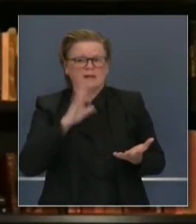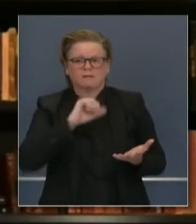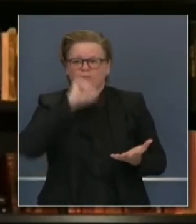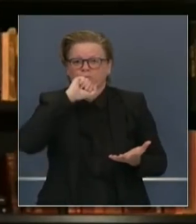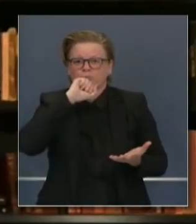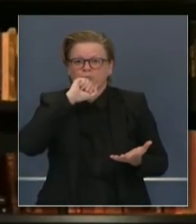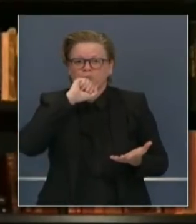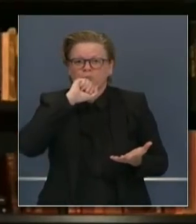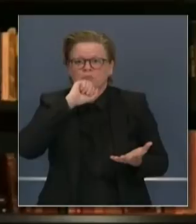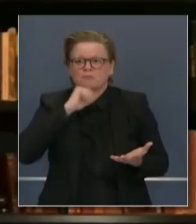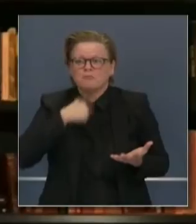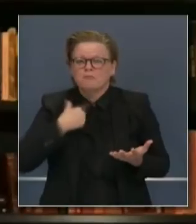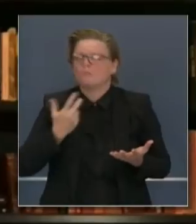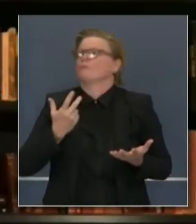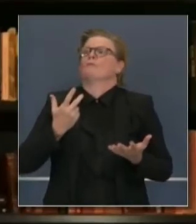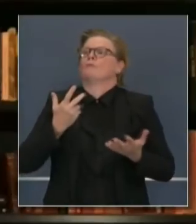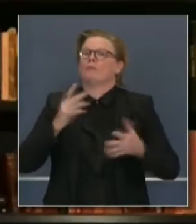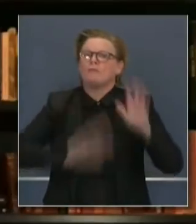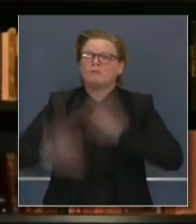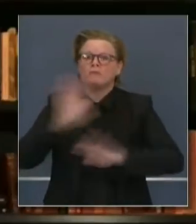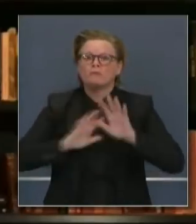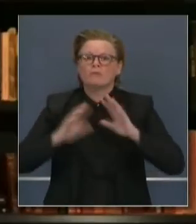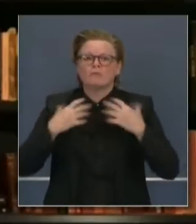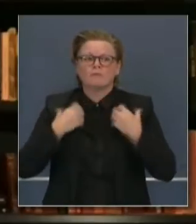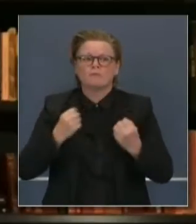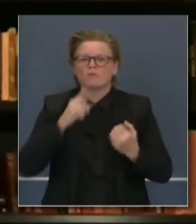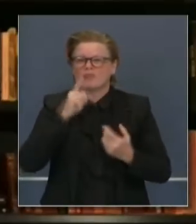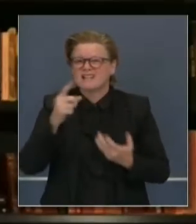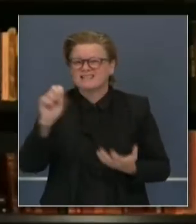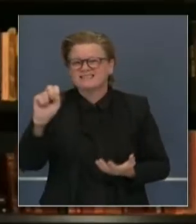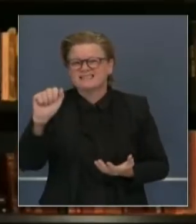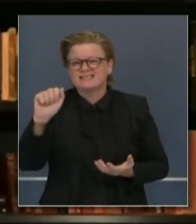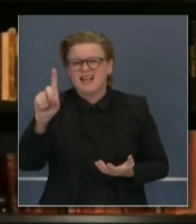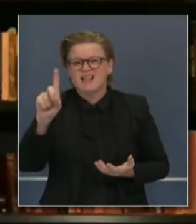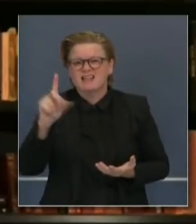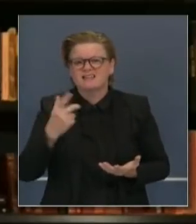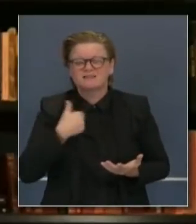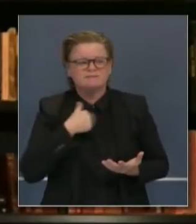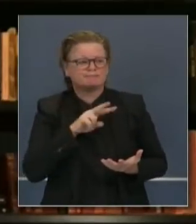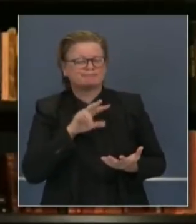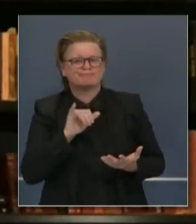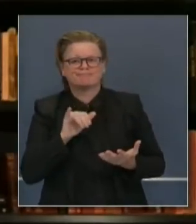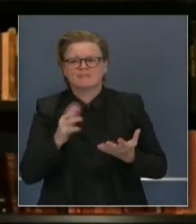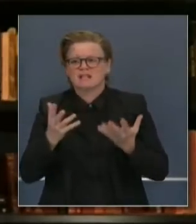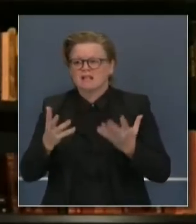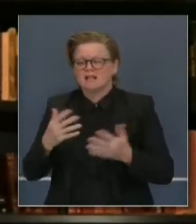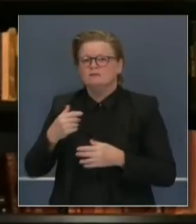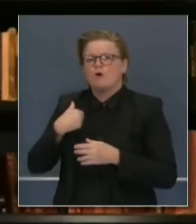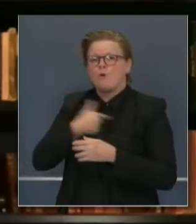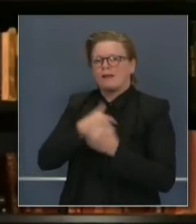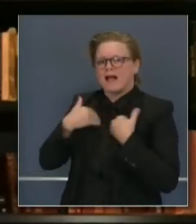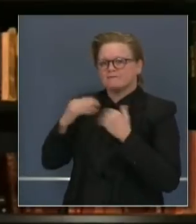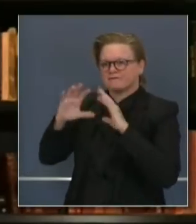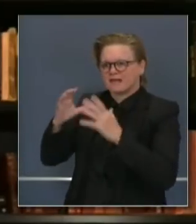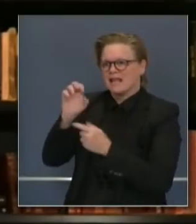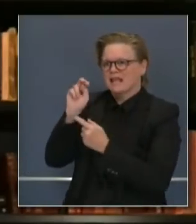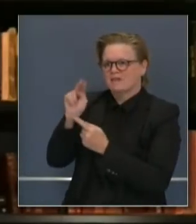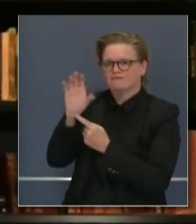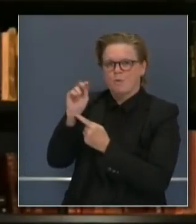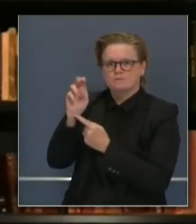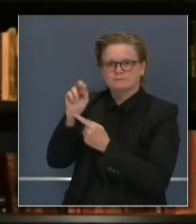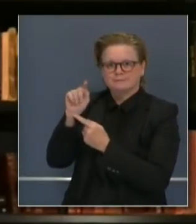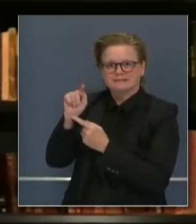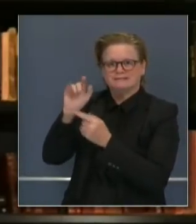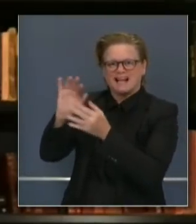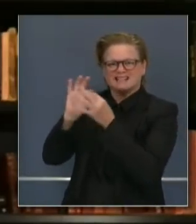which is unfortunate. As it relates to enforcement, though, I should note that we have worked with CSAC and our League